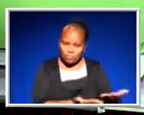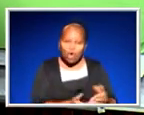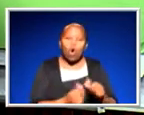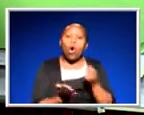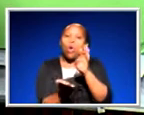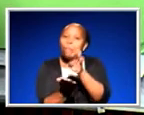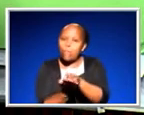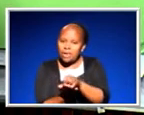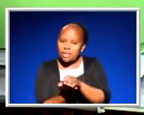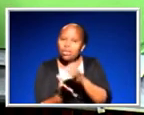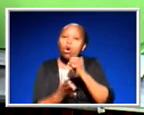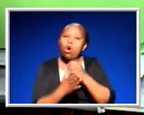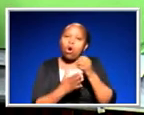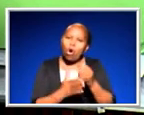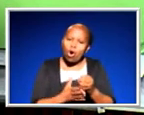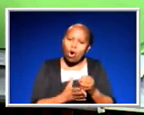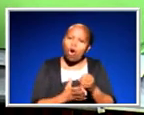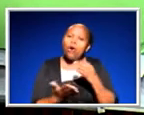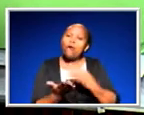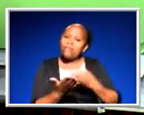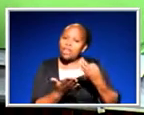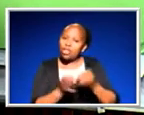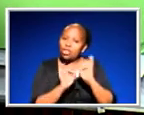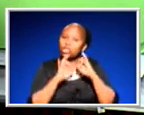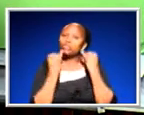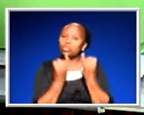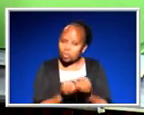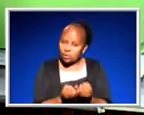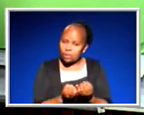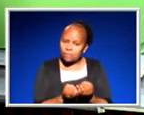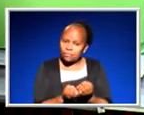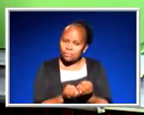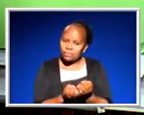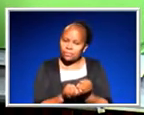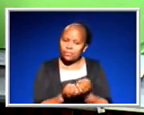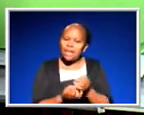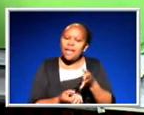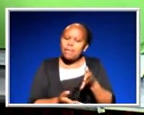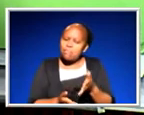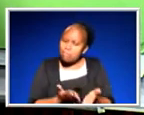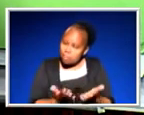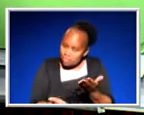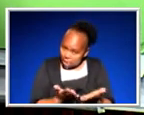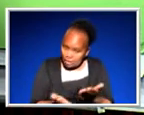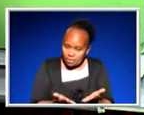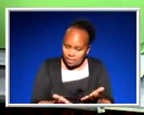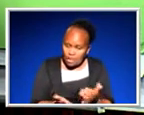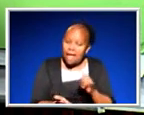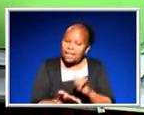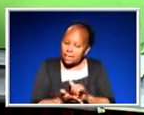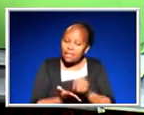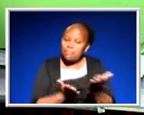banks or financial institutions in the event that